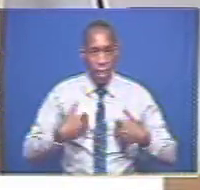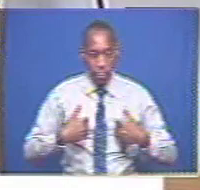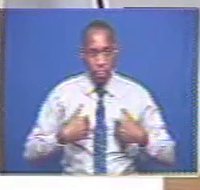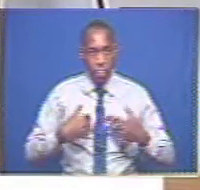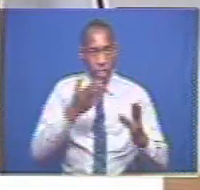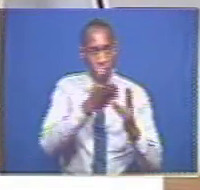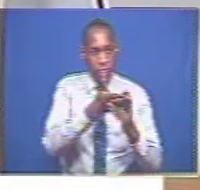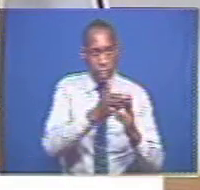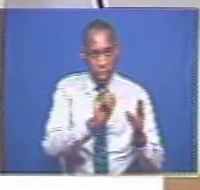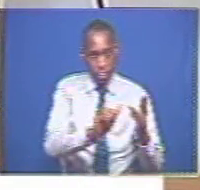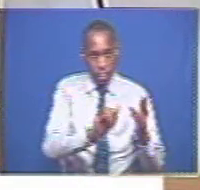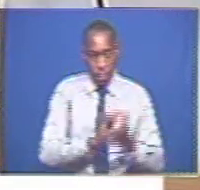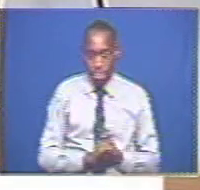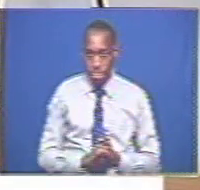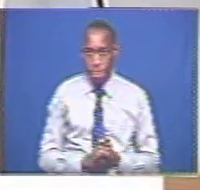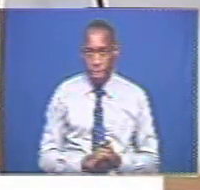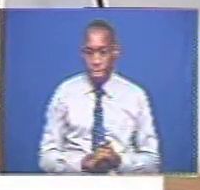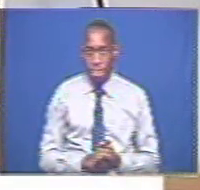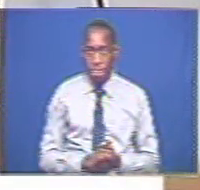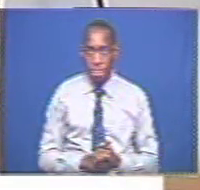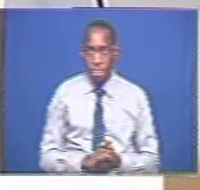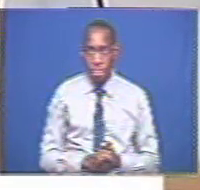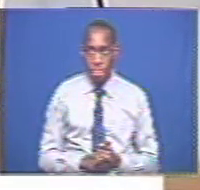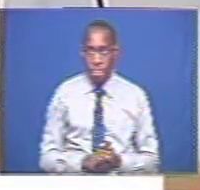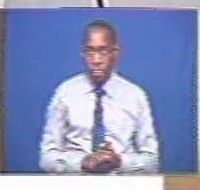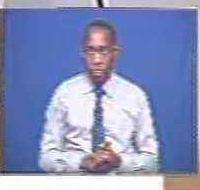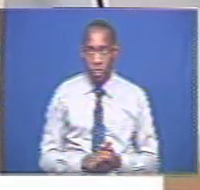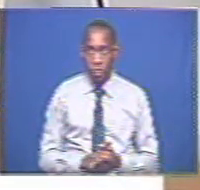between. the two AFC, the FC Leopards.